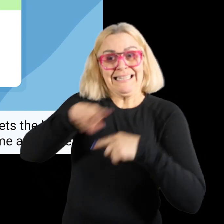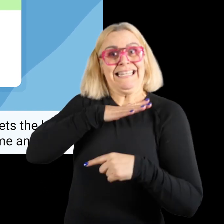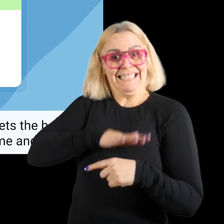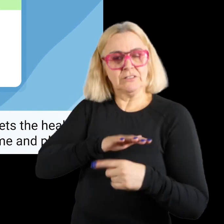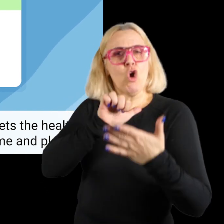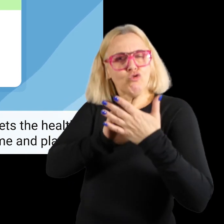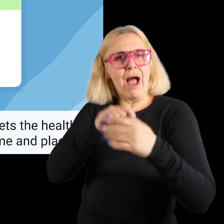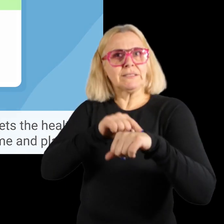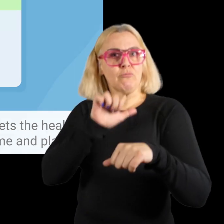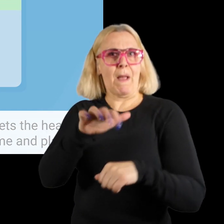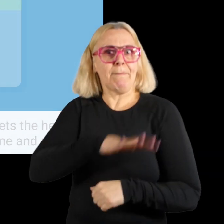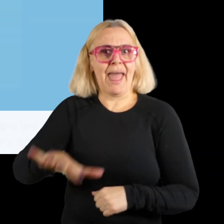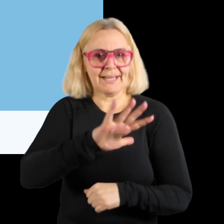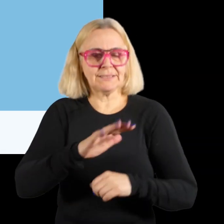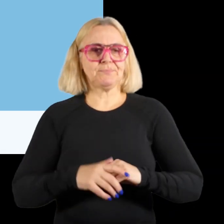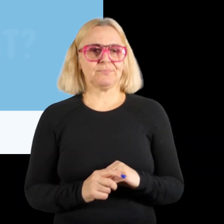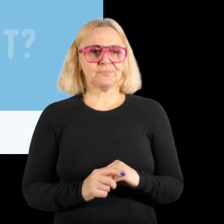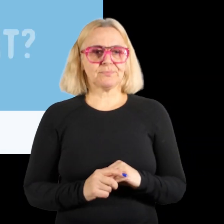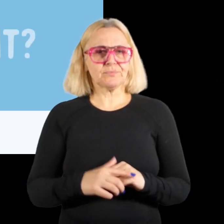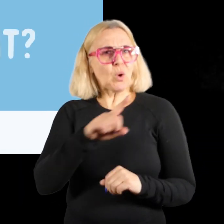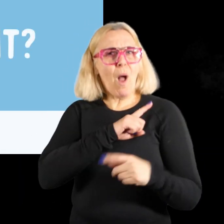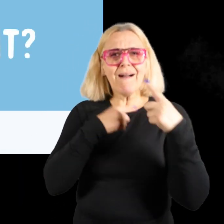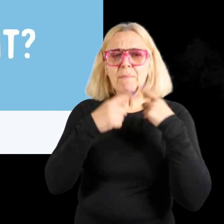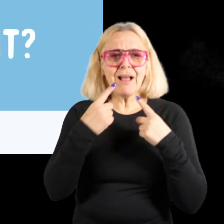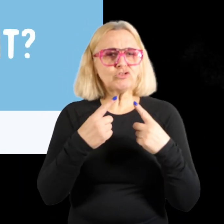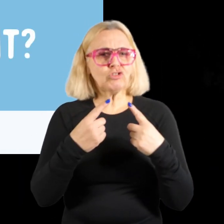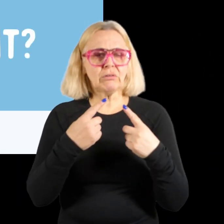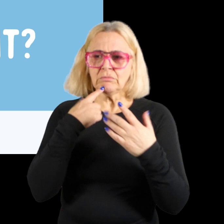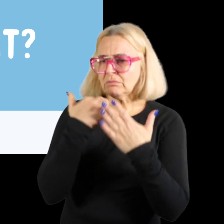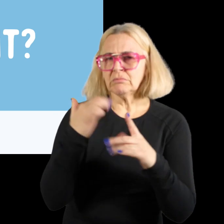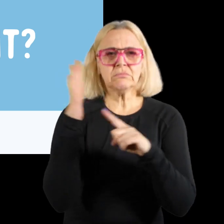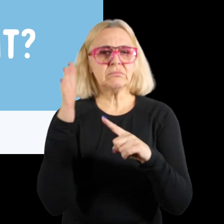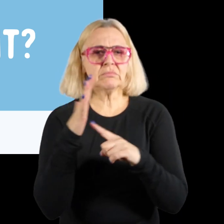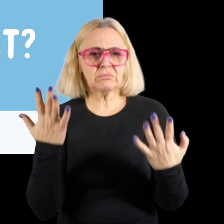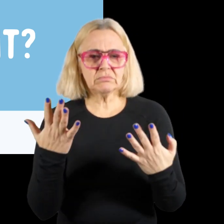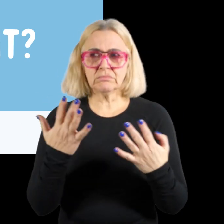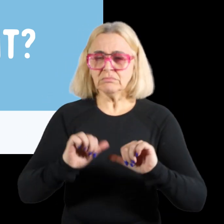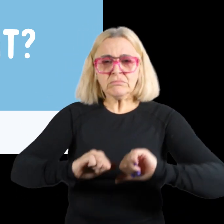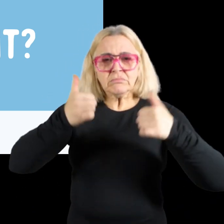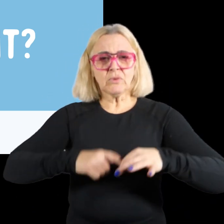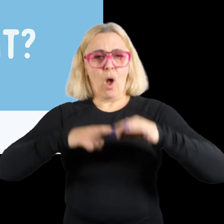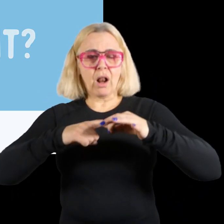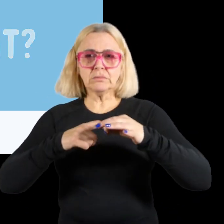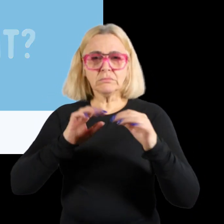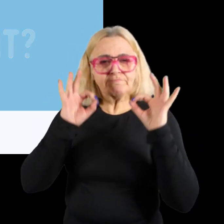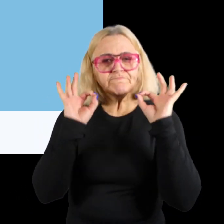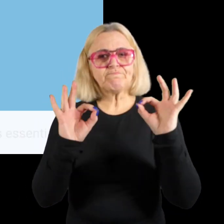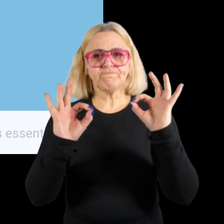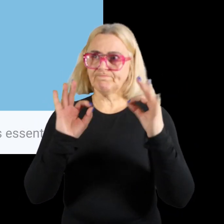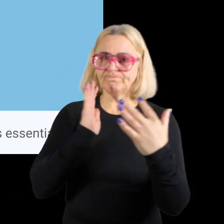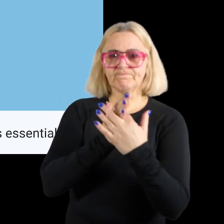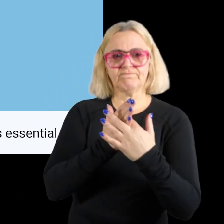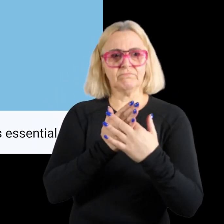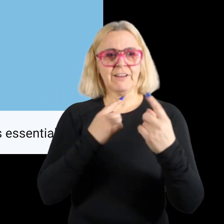at the right time and place. So why is information and advice so important?